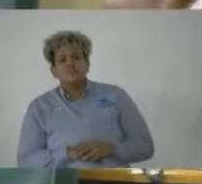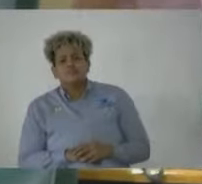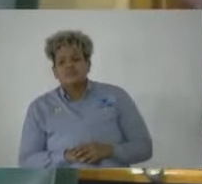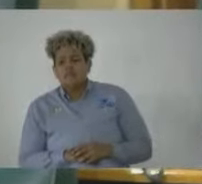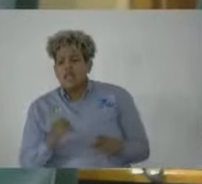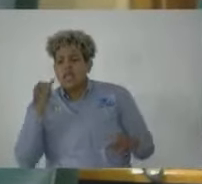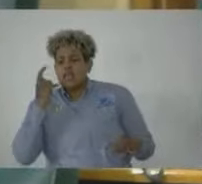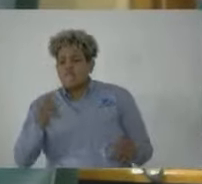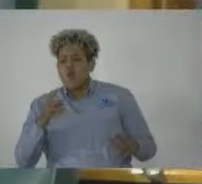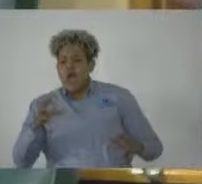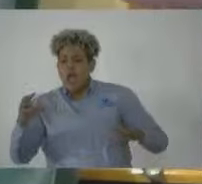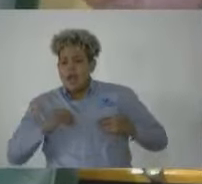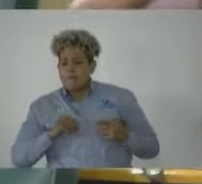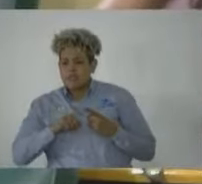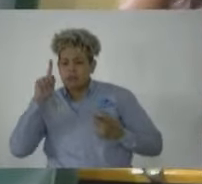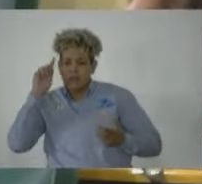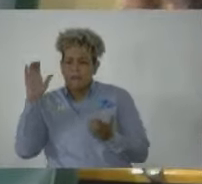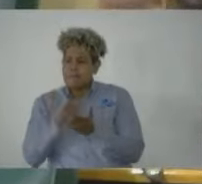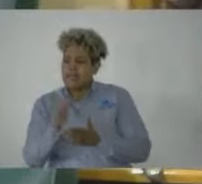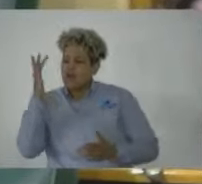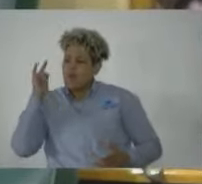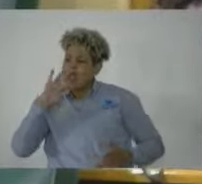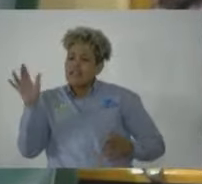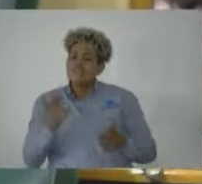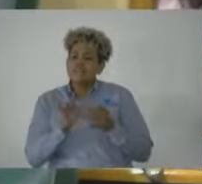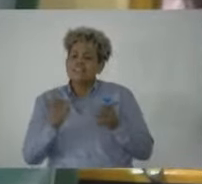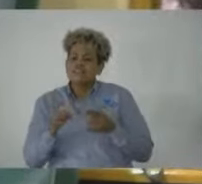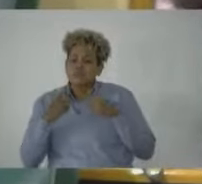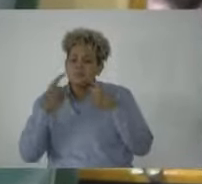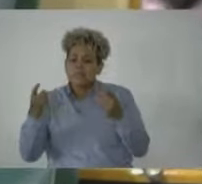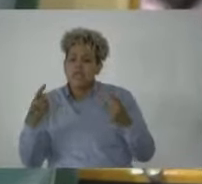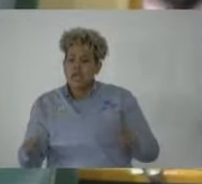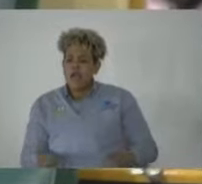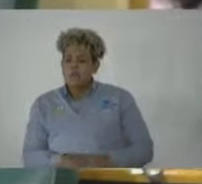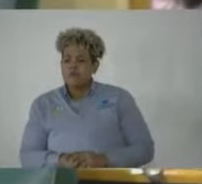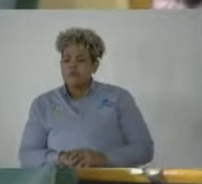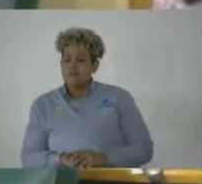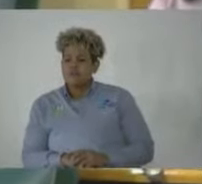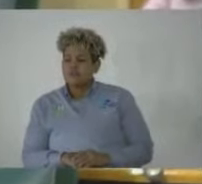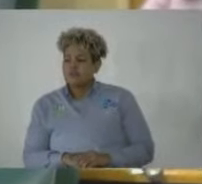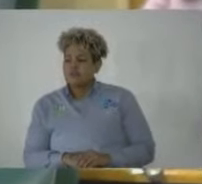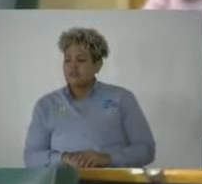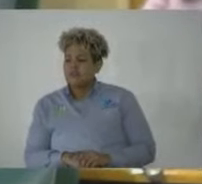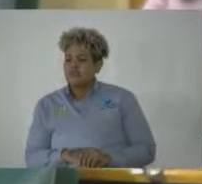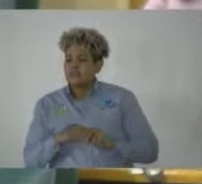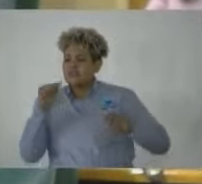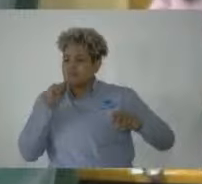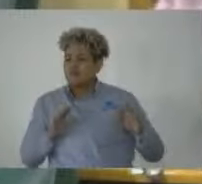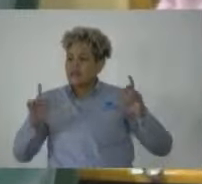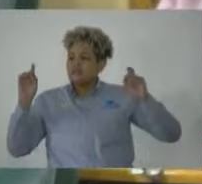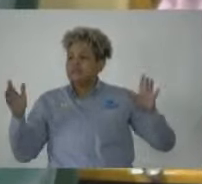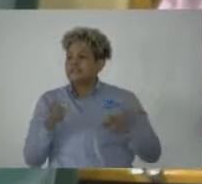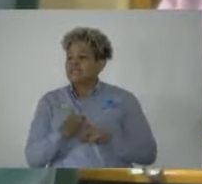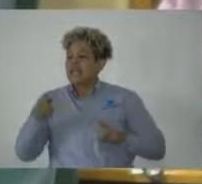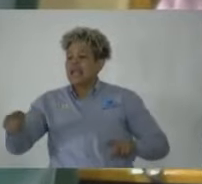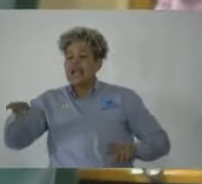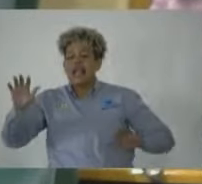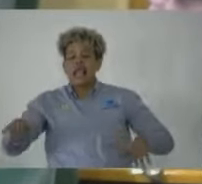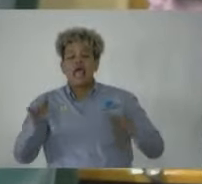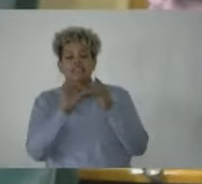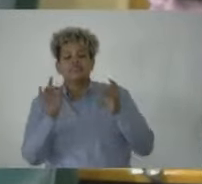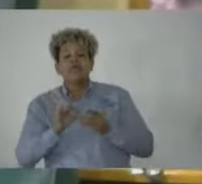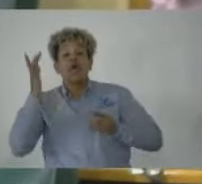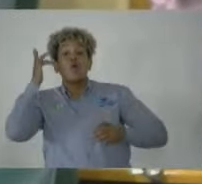If you embrace it and believe it, why didn't you speak it? Eh? Madam Speaker, they did not speak it